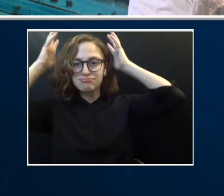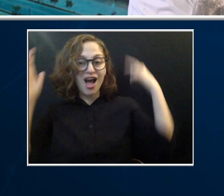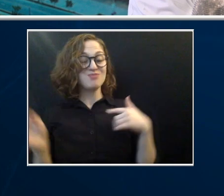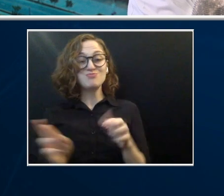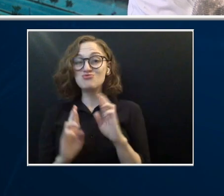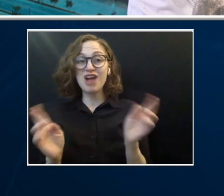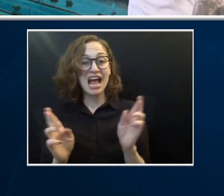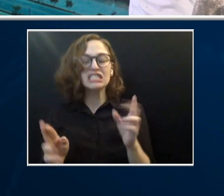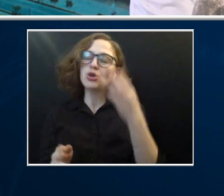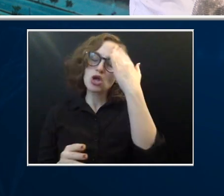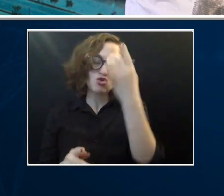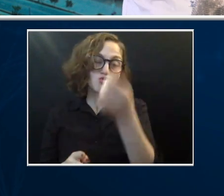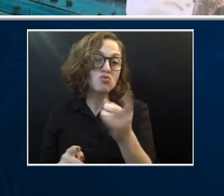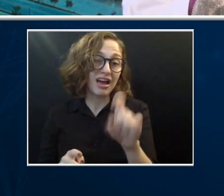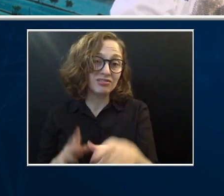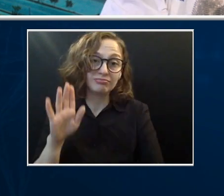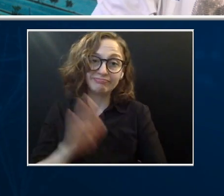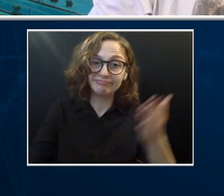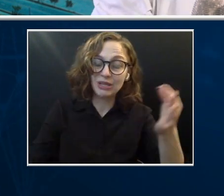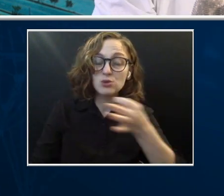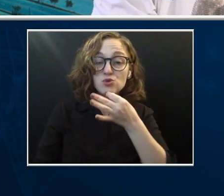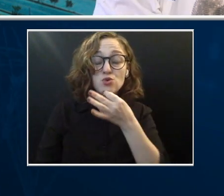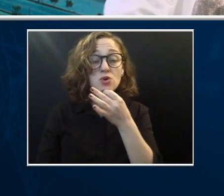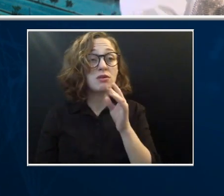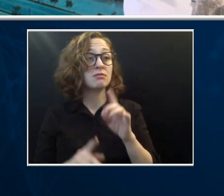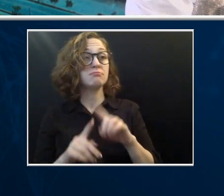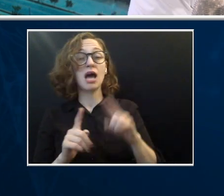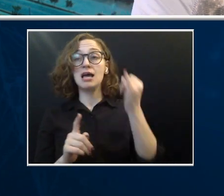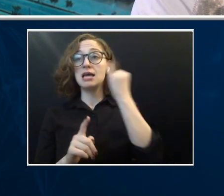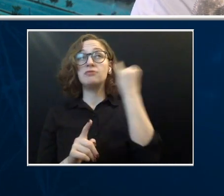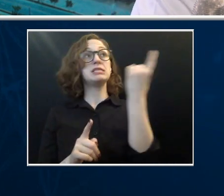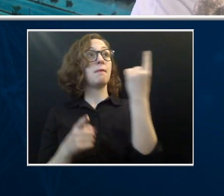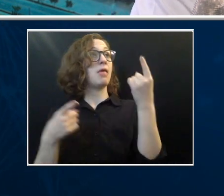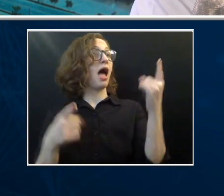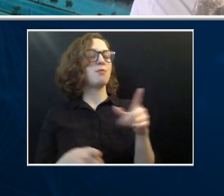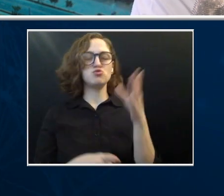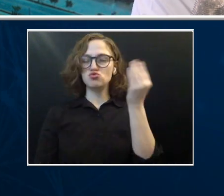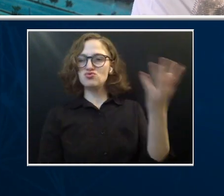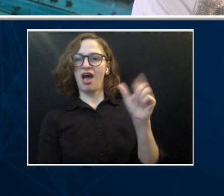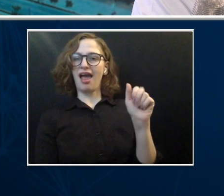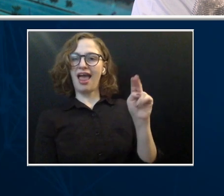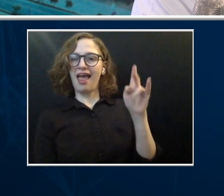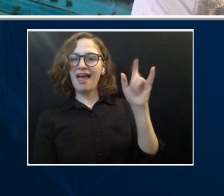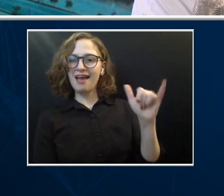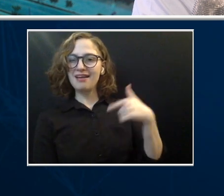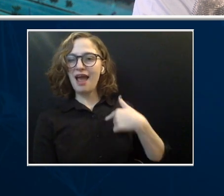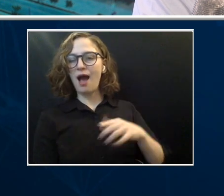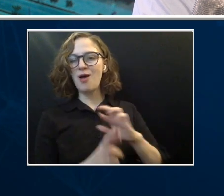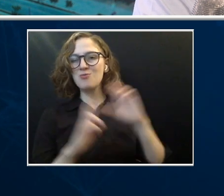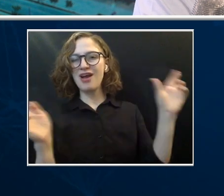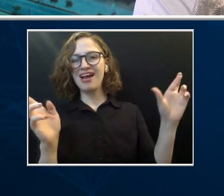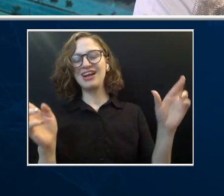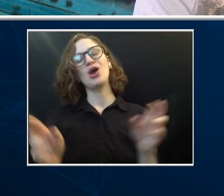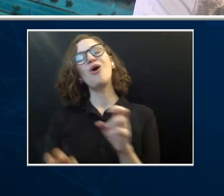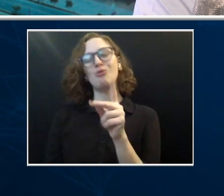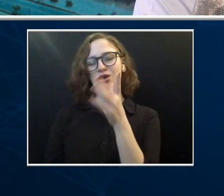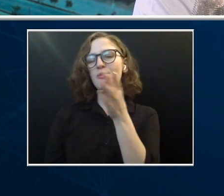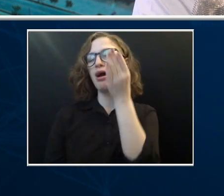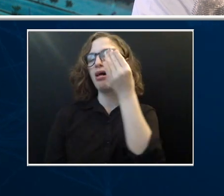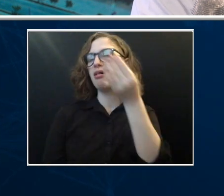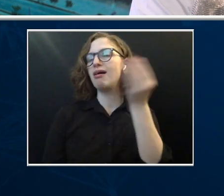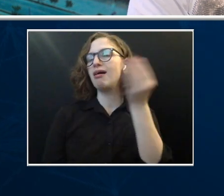want you to know if there's any shortage out there, you talk to Andy for me. Okay, we'll keep you in mind. I'm sure he's got you on a short